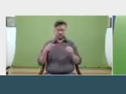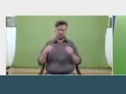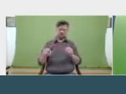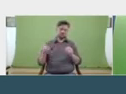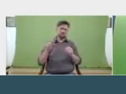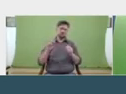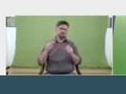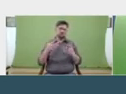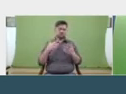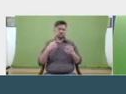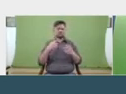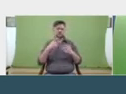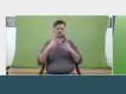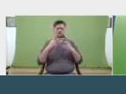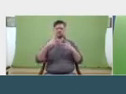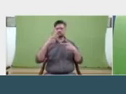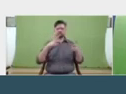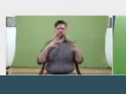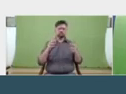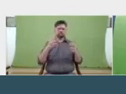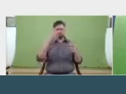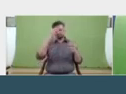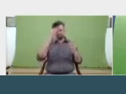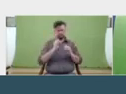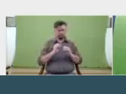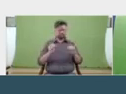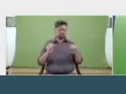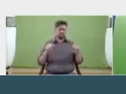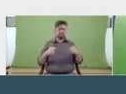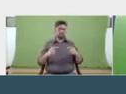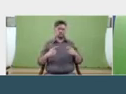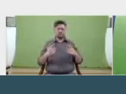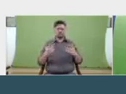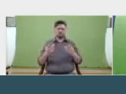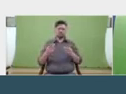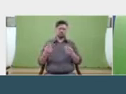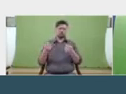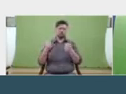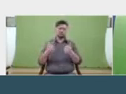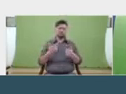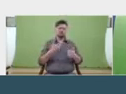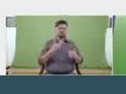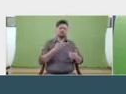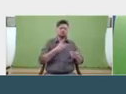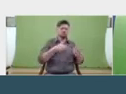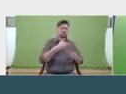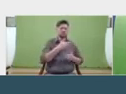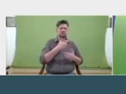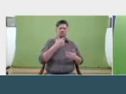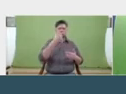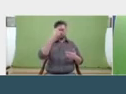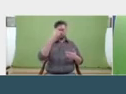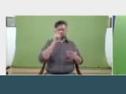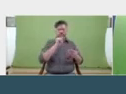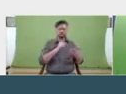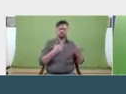with the diversity of these language sign language varieties then what is the issue um so uh there are certain things which